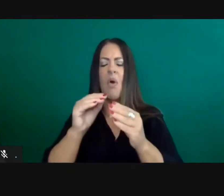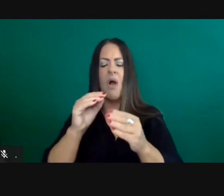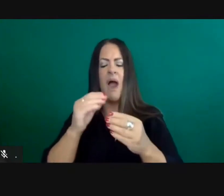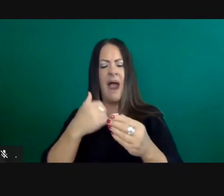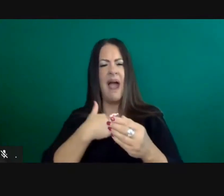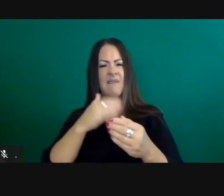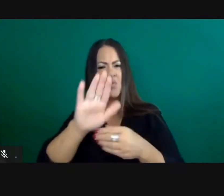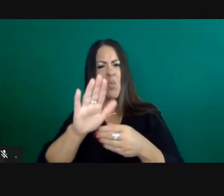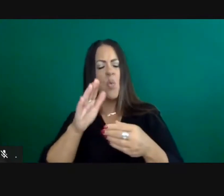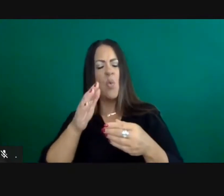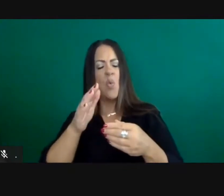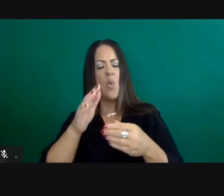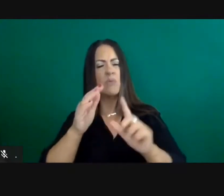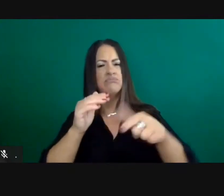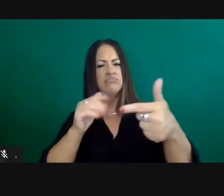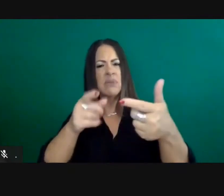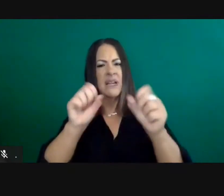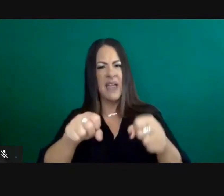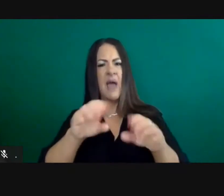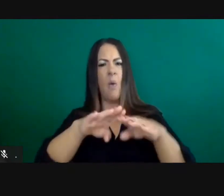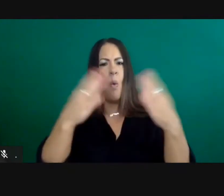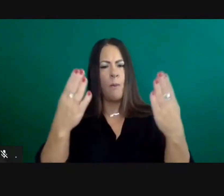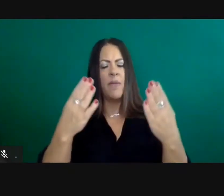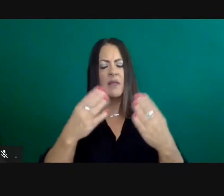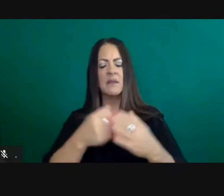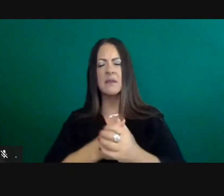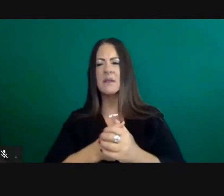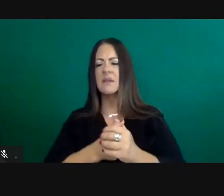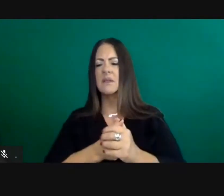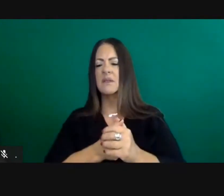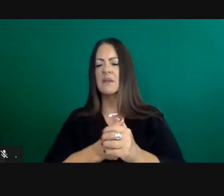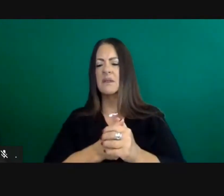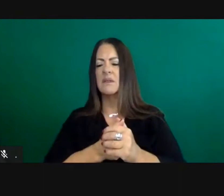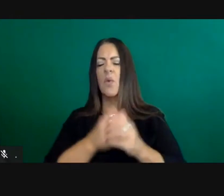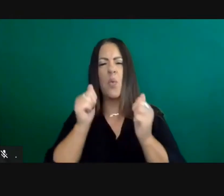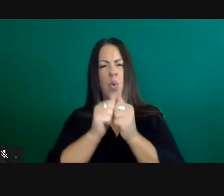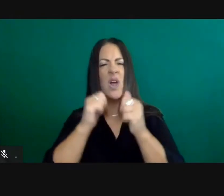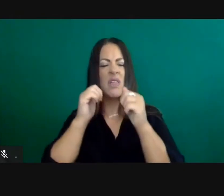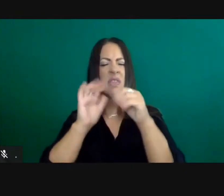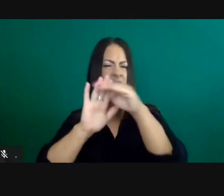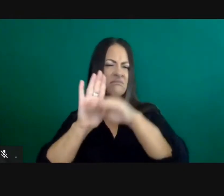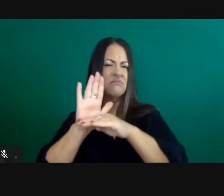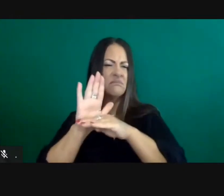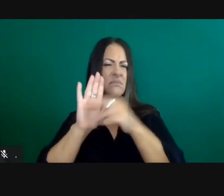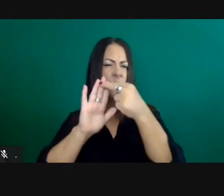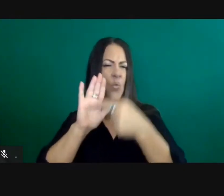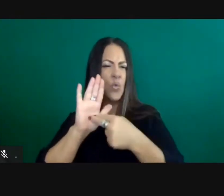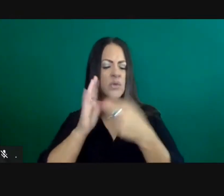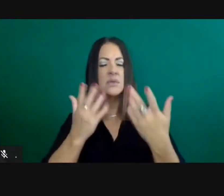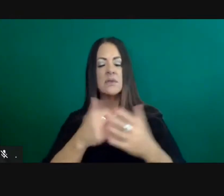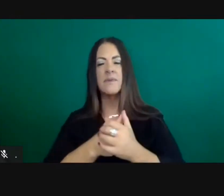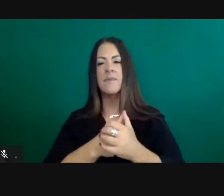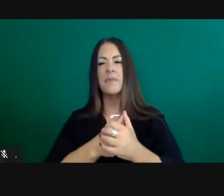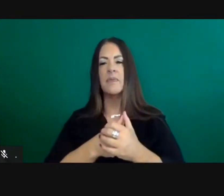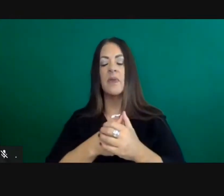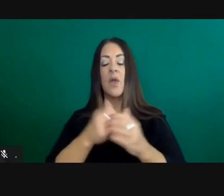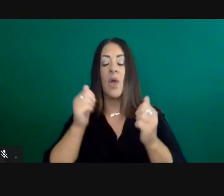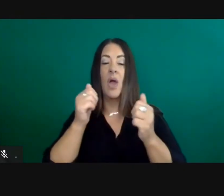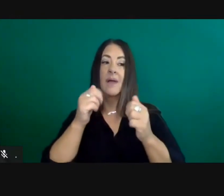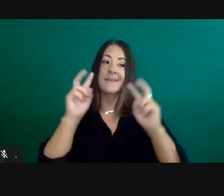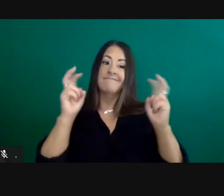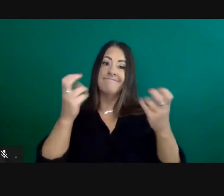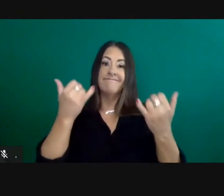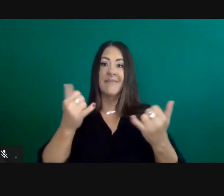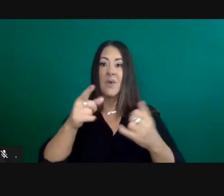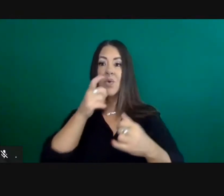have a chance to begin operations. From the enforcement perspective, we are working statewide and with all of